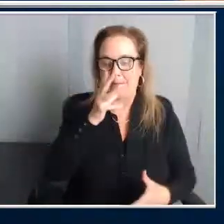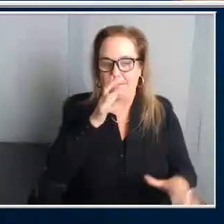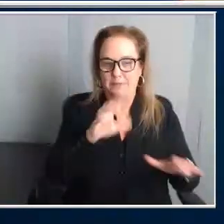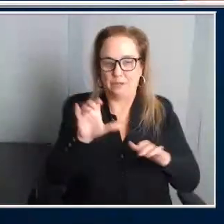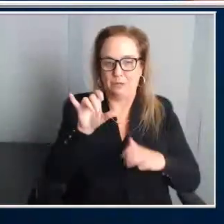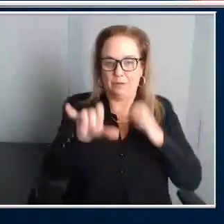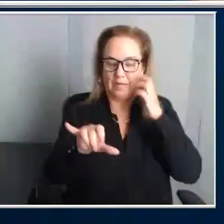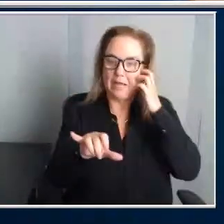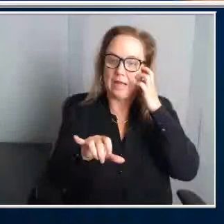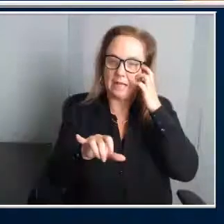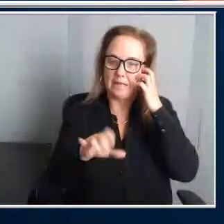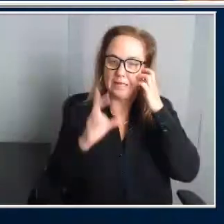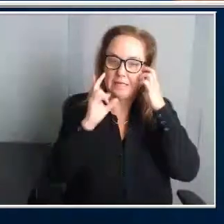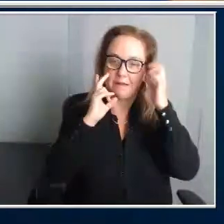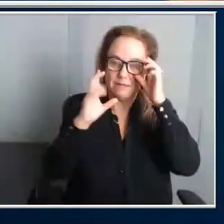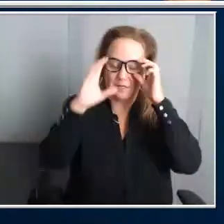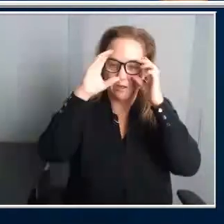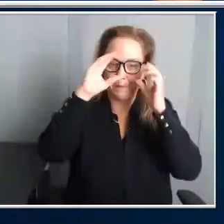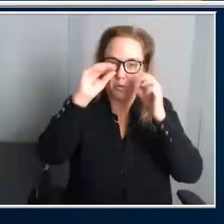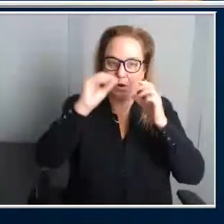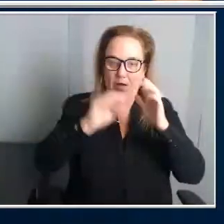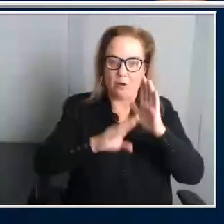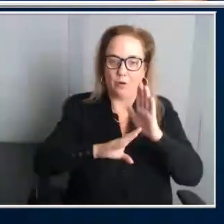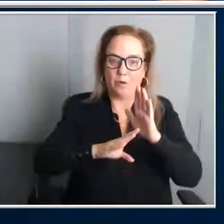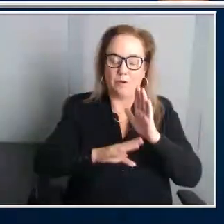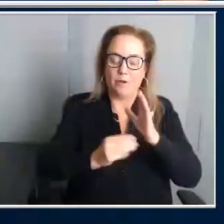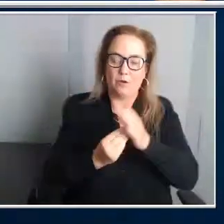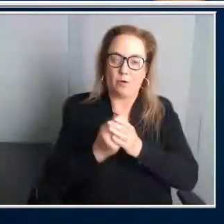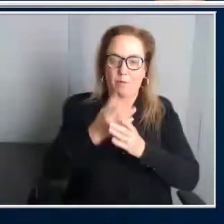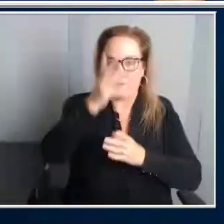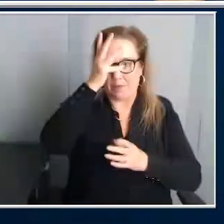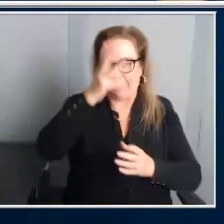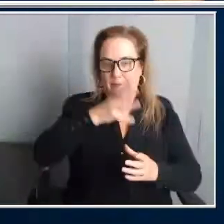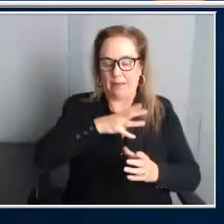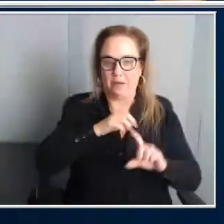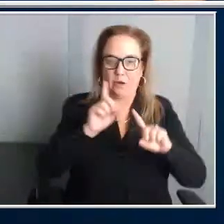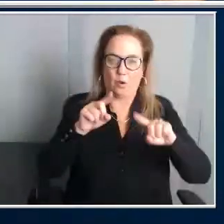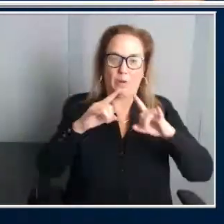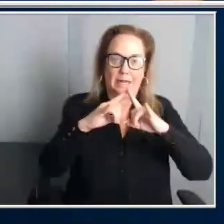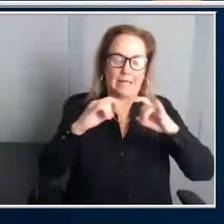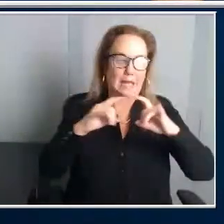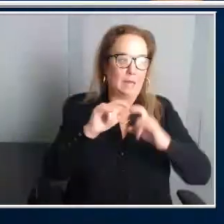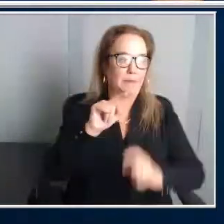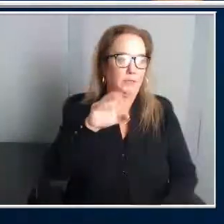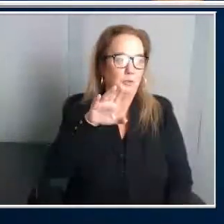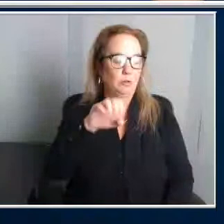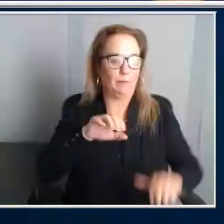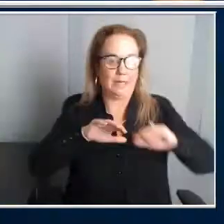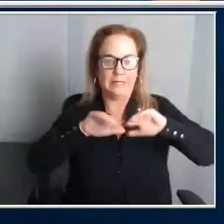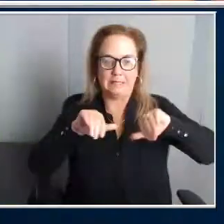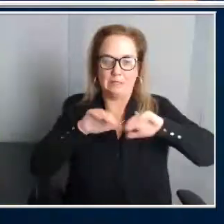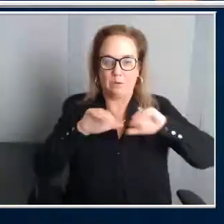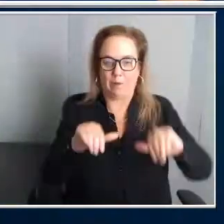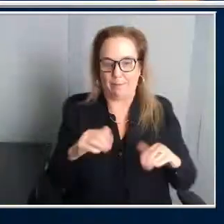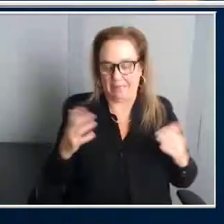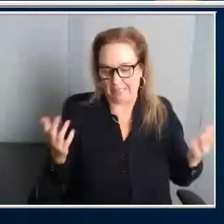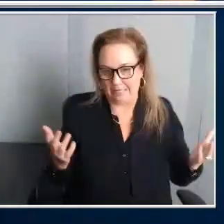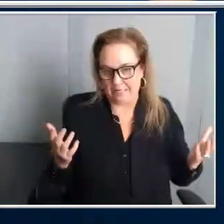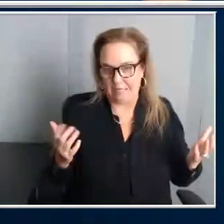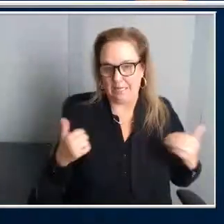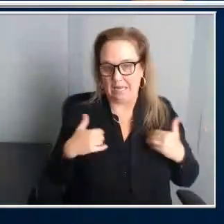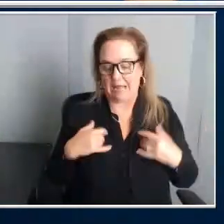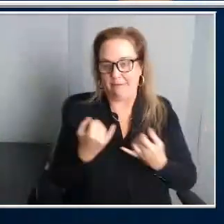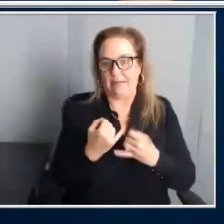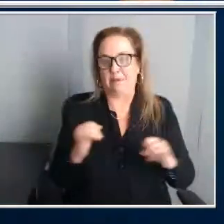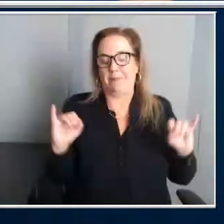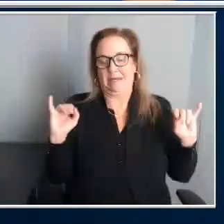Yeah. Now to see your boy grow up to be a man who's going to camp and tubing and swimming, that must and have independence. That